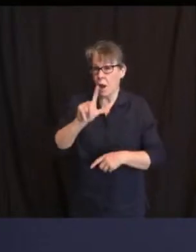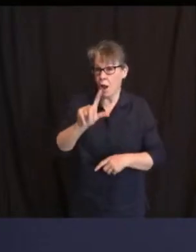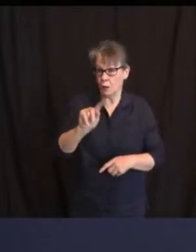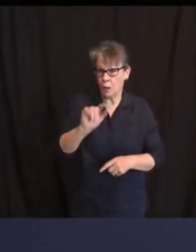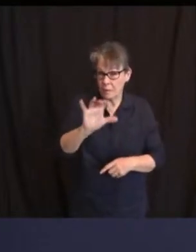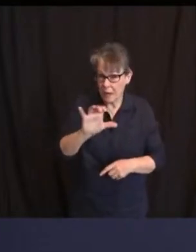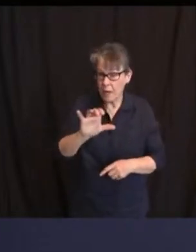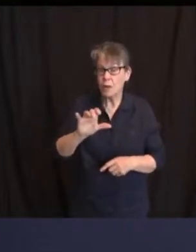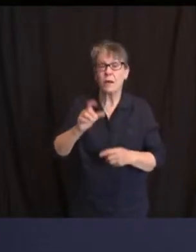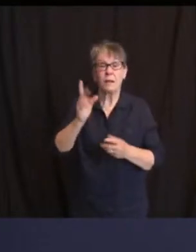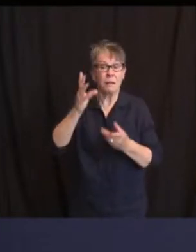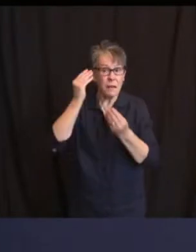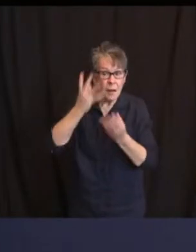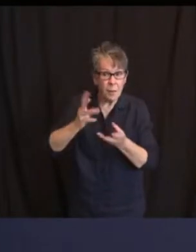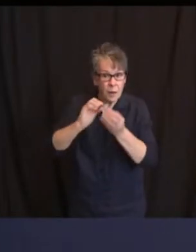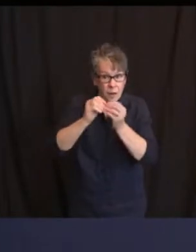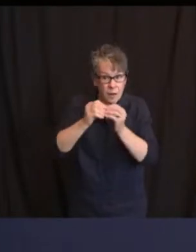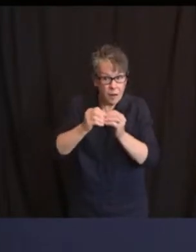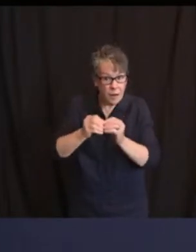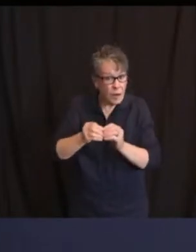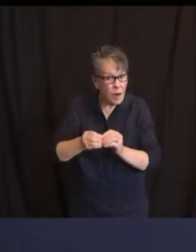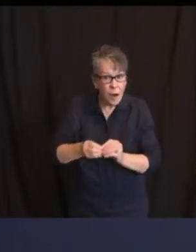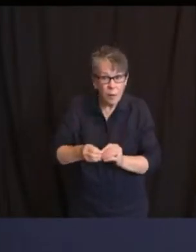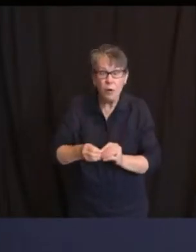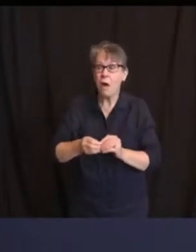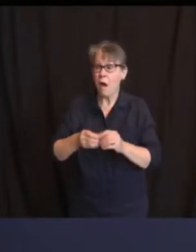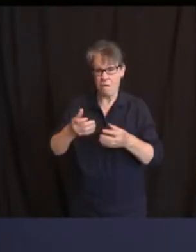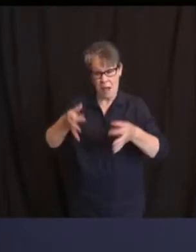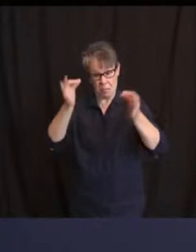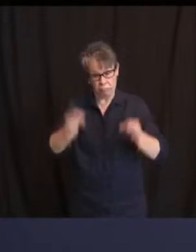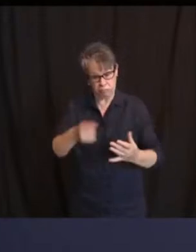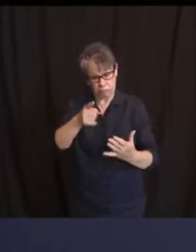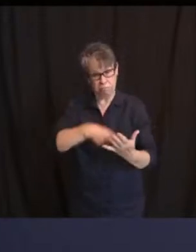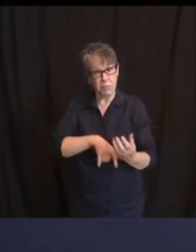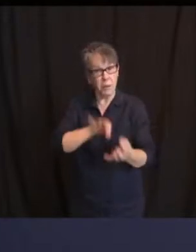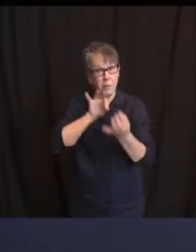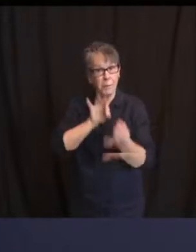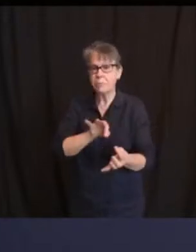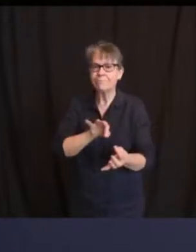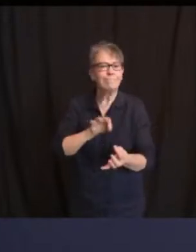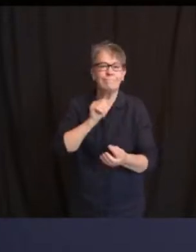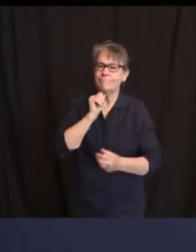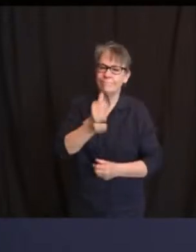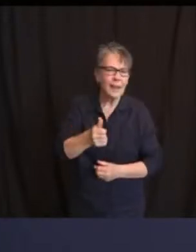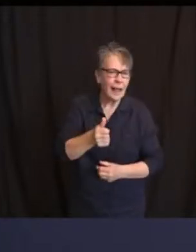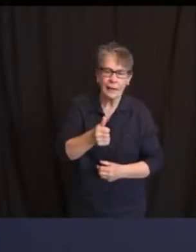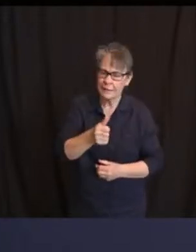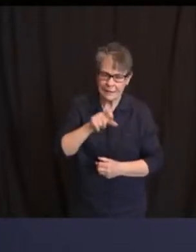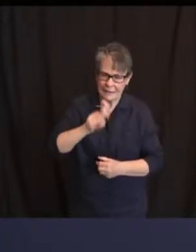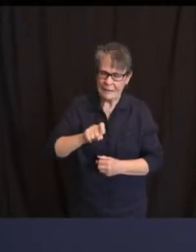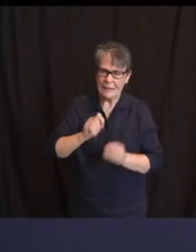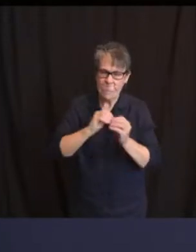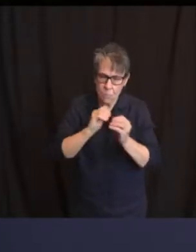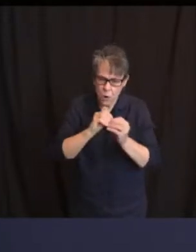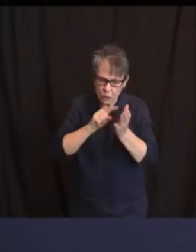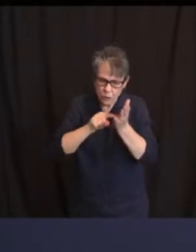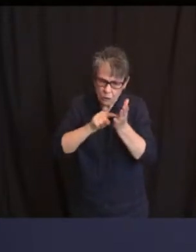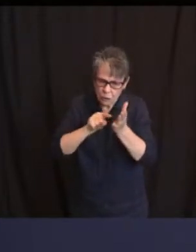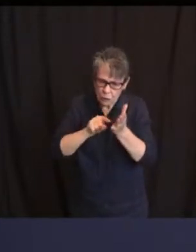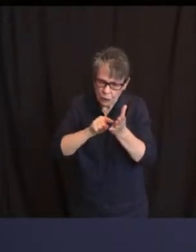and numbers will change. No number that we put out today I would consider to be final. With that being said,